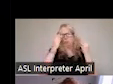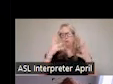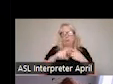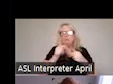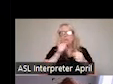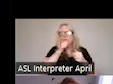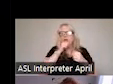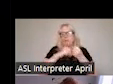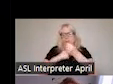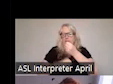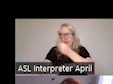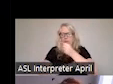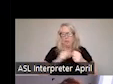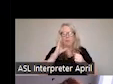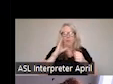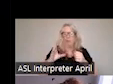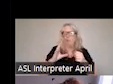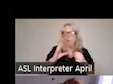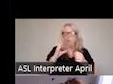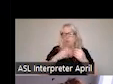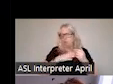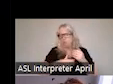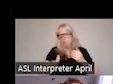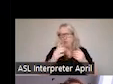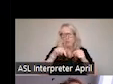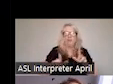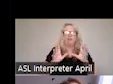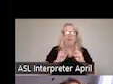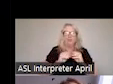framework that I'm going to cover for the remainder of the session.